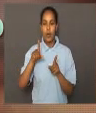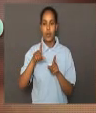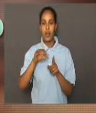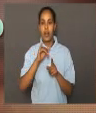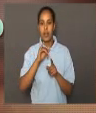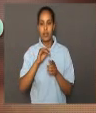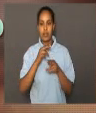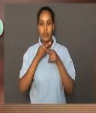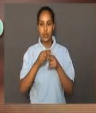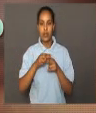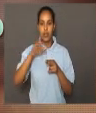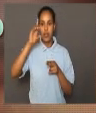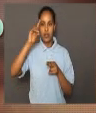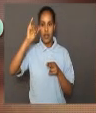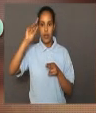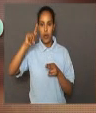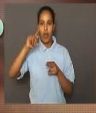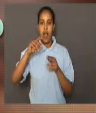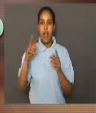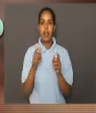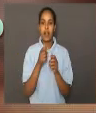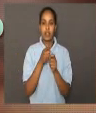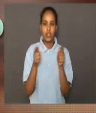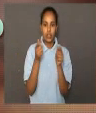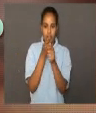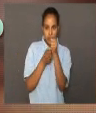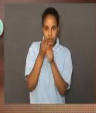called an ion-dipole attraction.